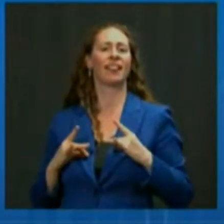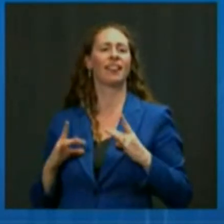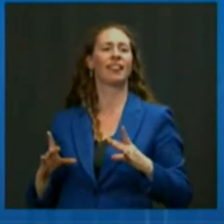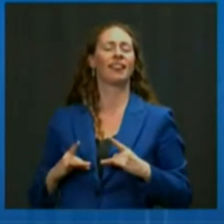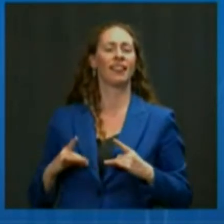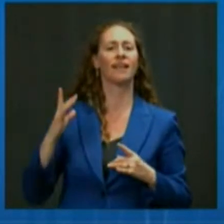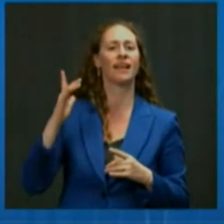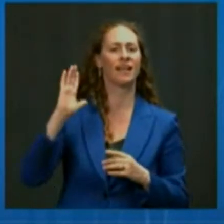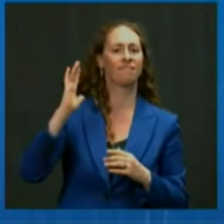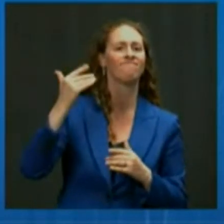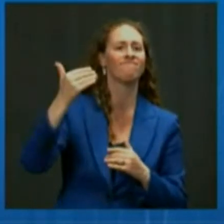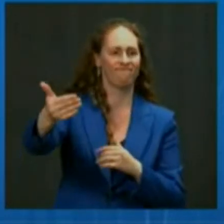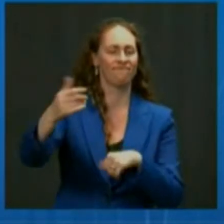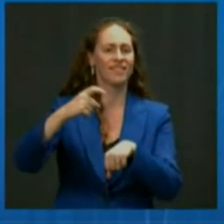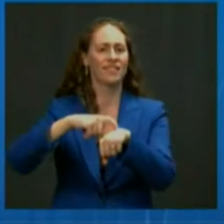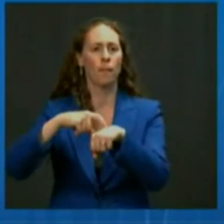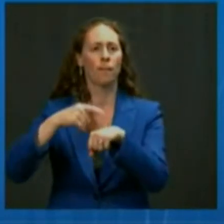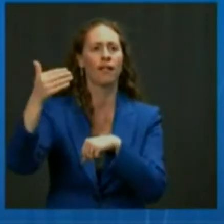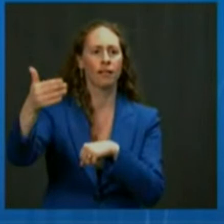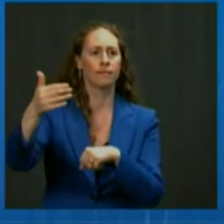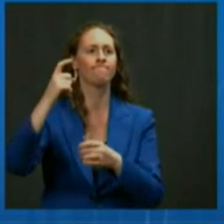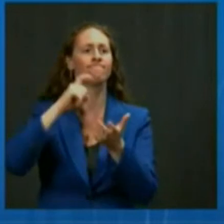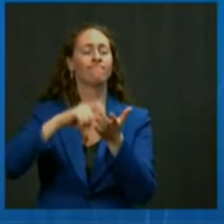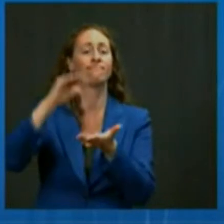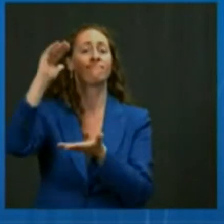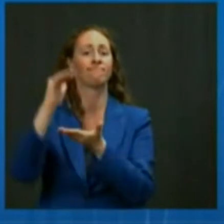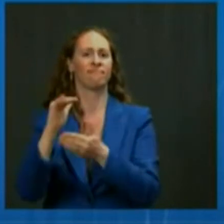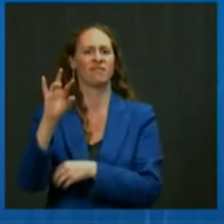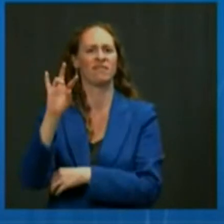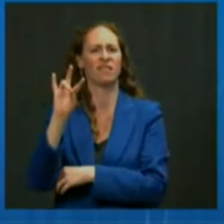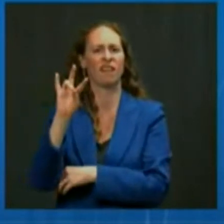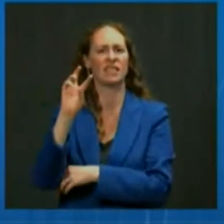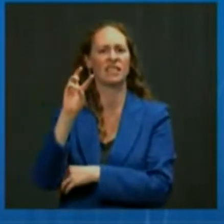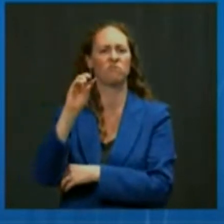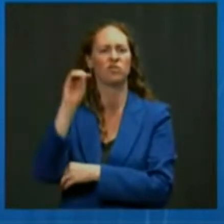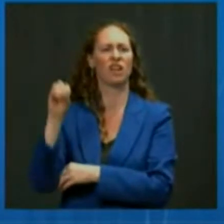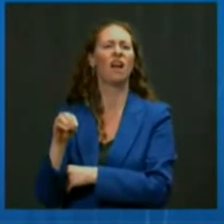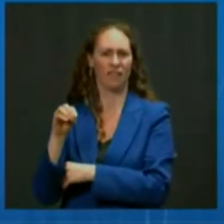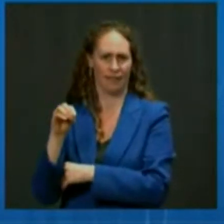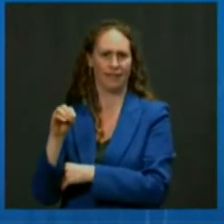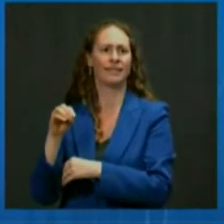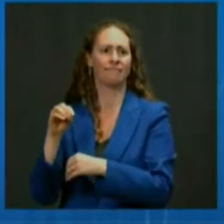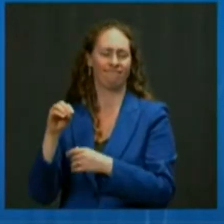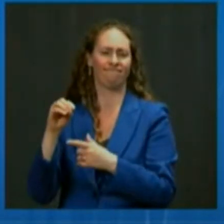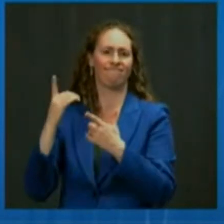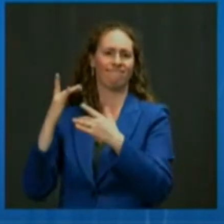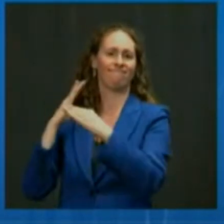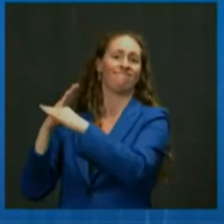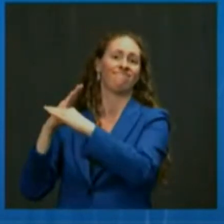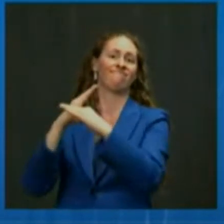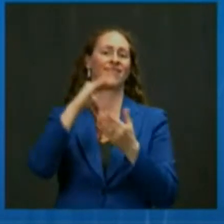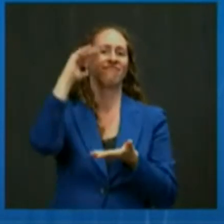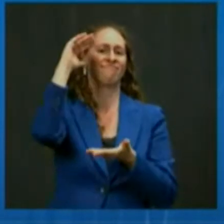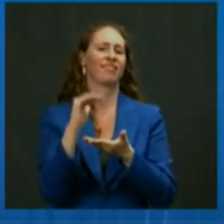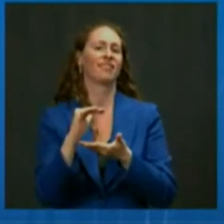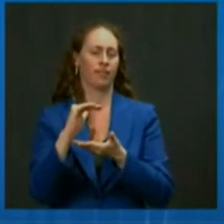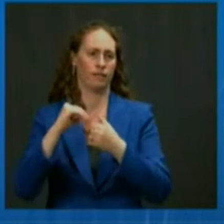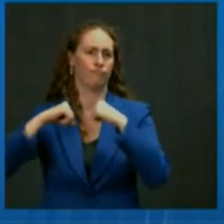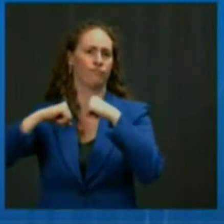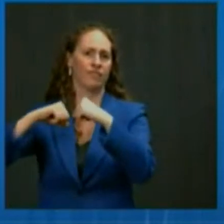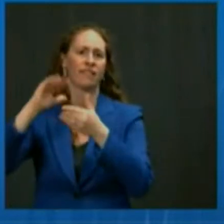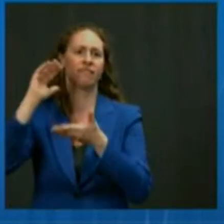86% to 76% for those who received the Moderna vaccine. These data are currently available on a preprint